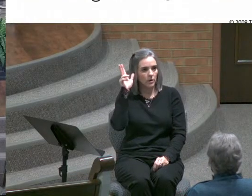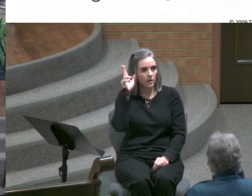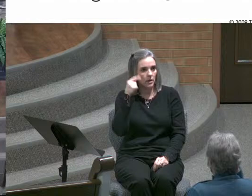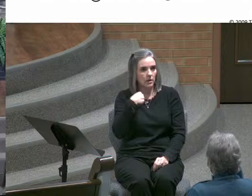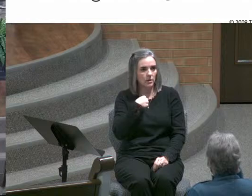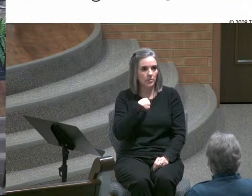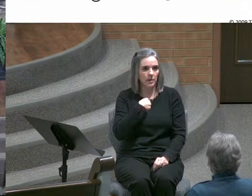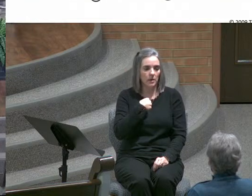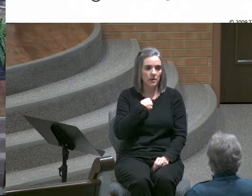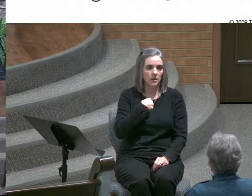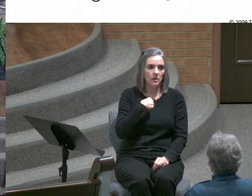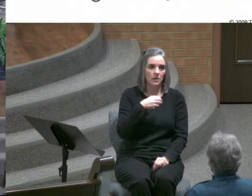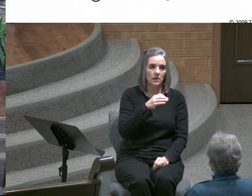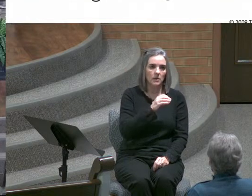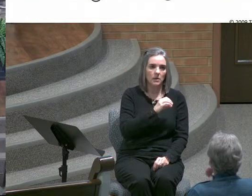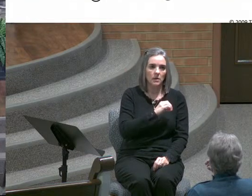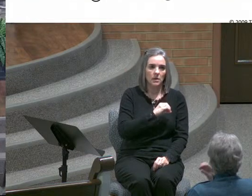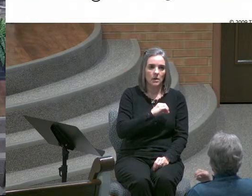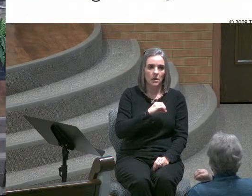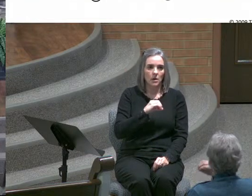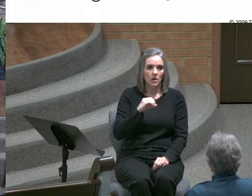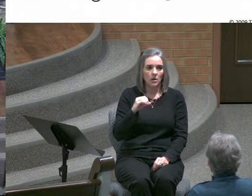Lord.